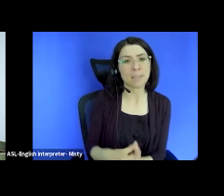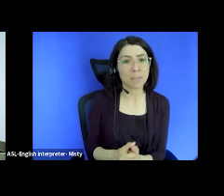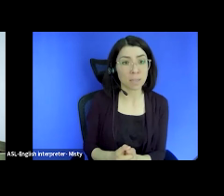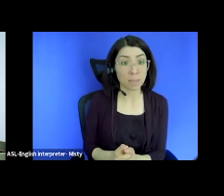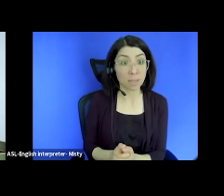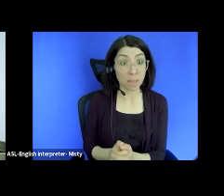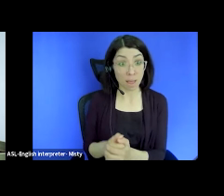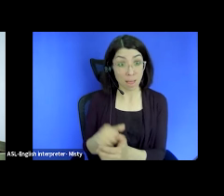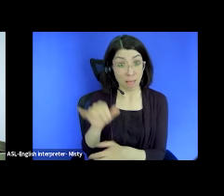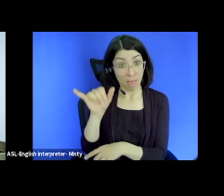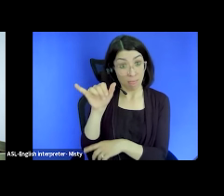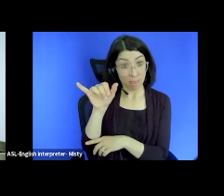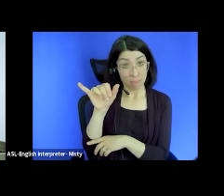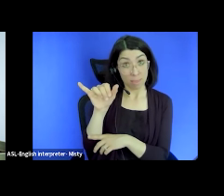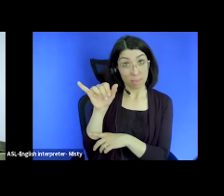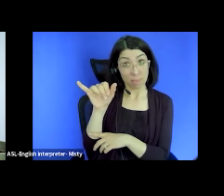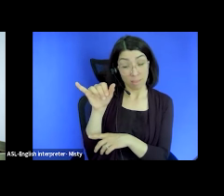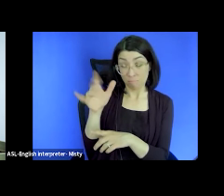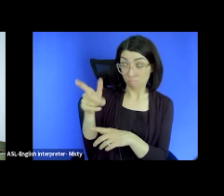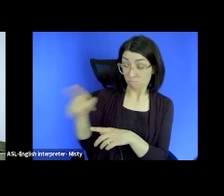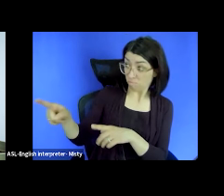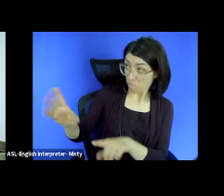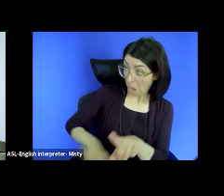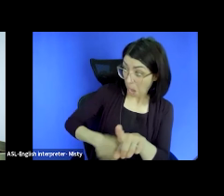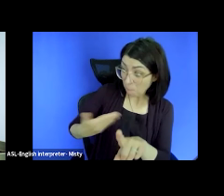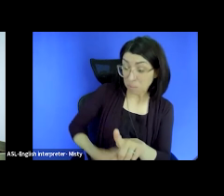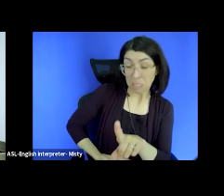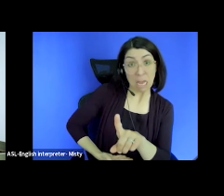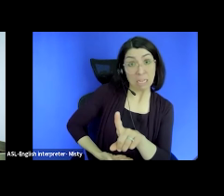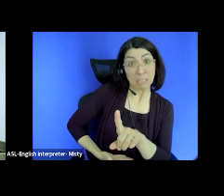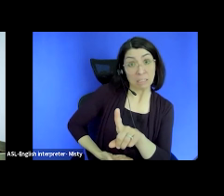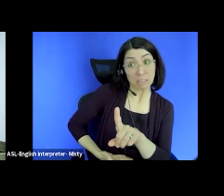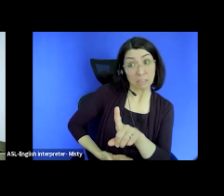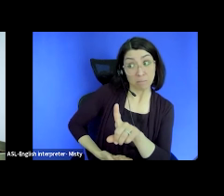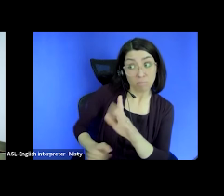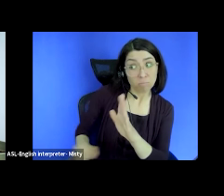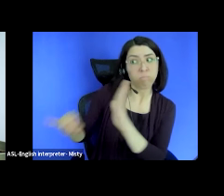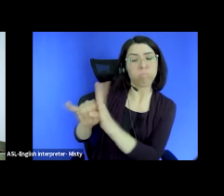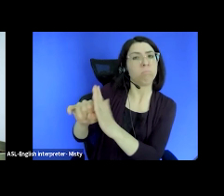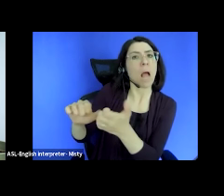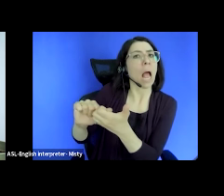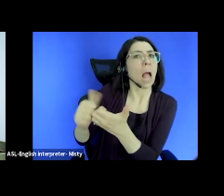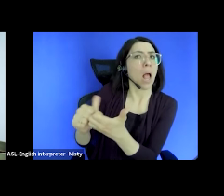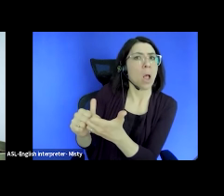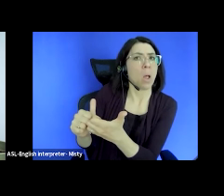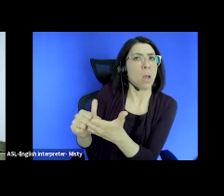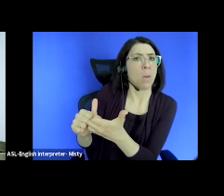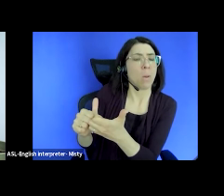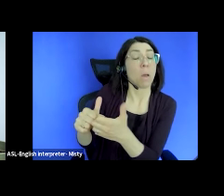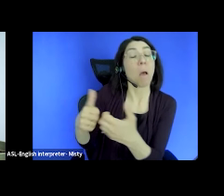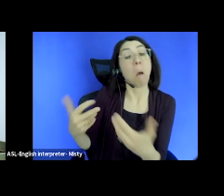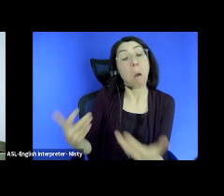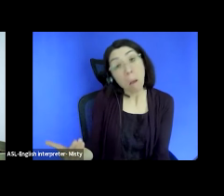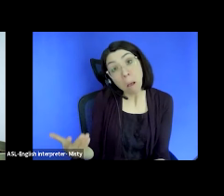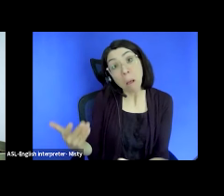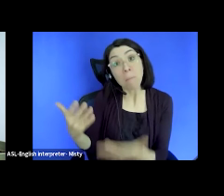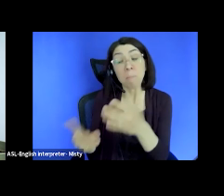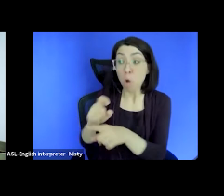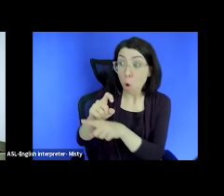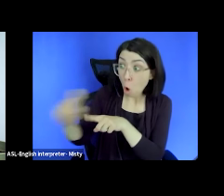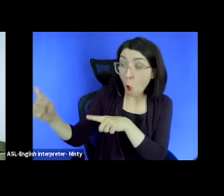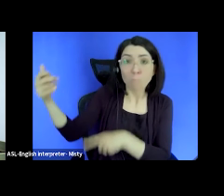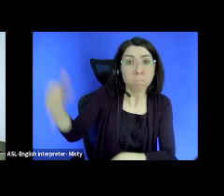challenging one, right? We really need to think about it. What will indicate that your friend no longer likes you? She will hang up on you